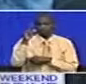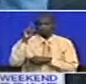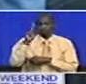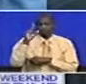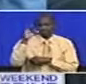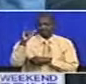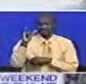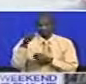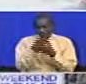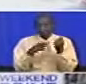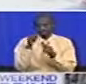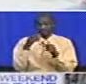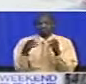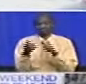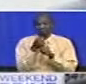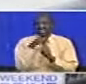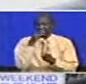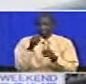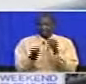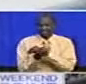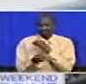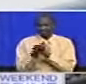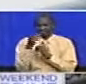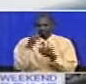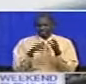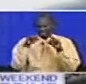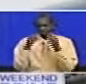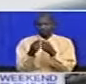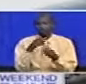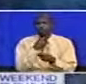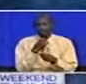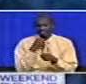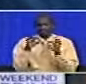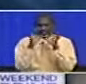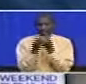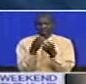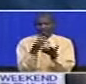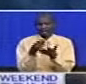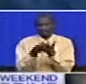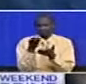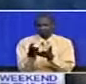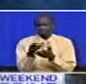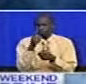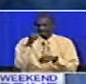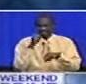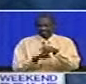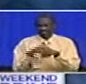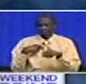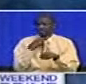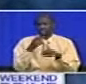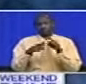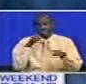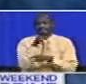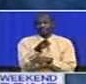with. While narrating their ordeal, she said the gang demanded money from their family and at one point threatened to kill